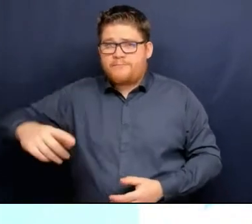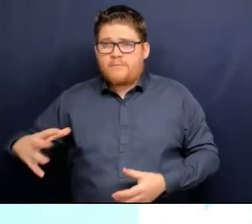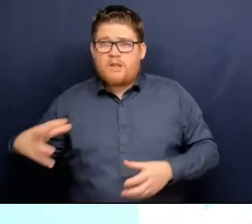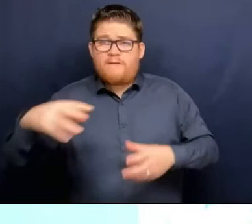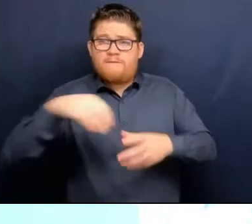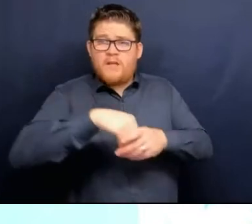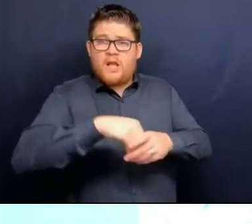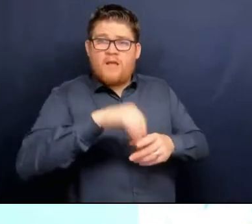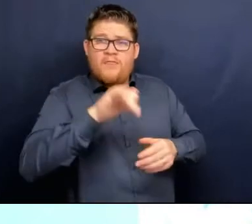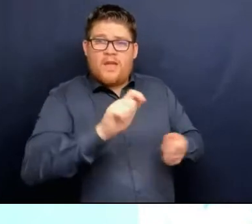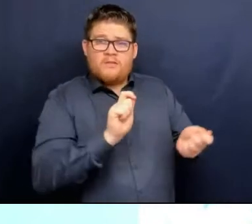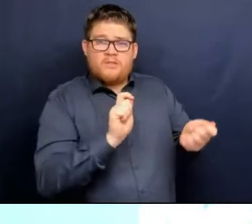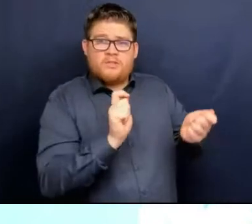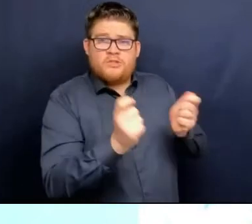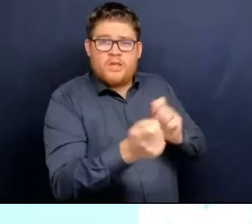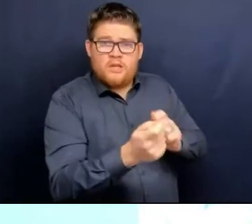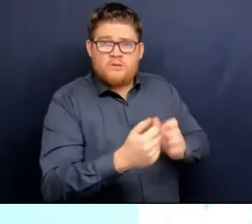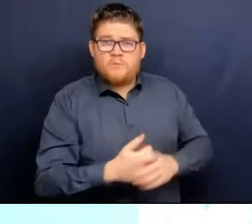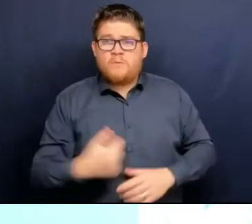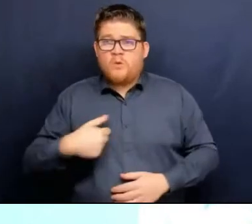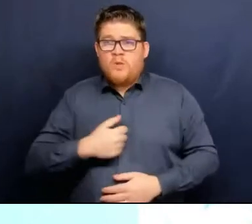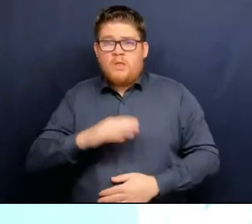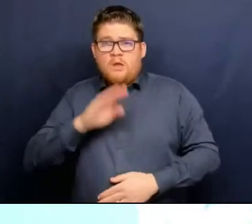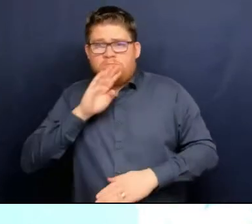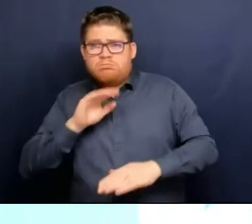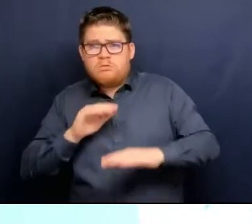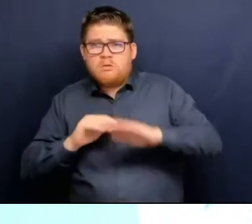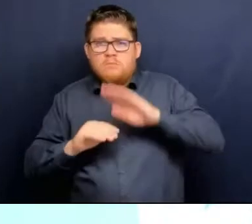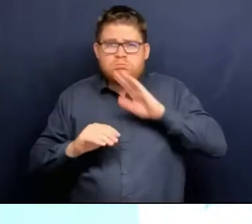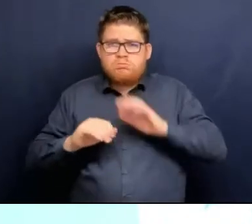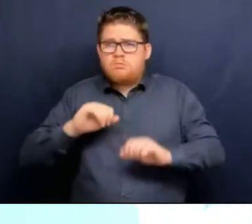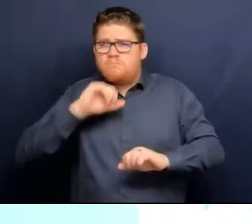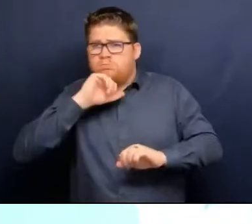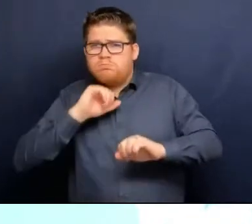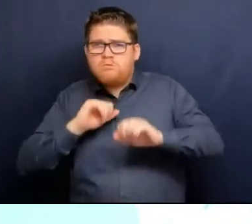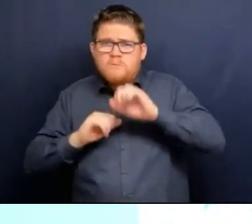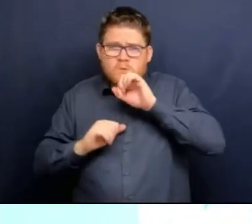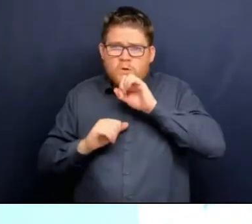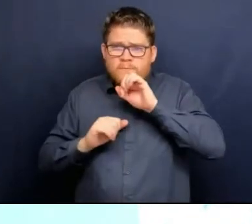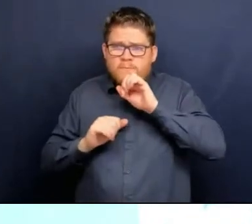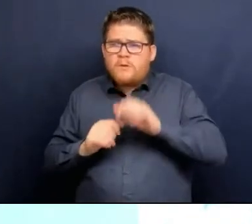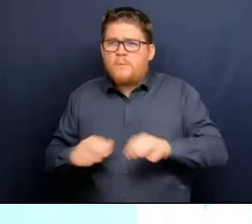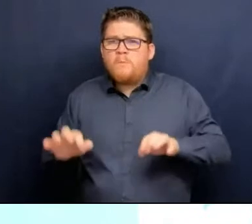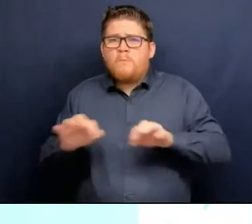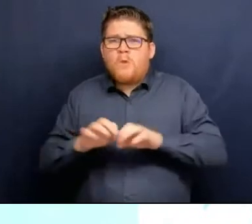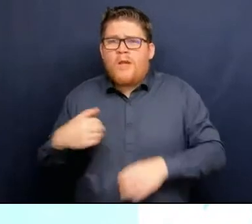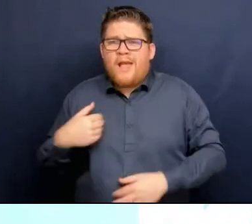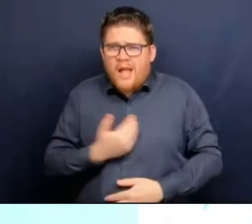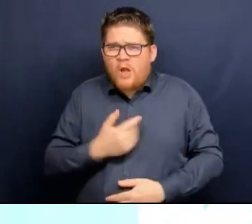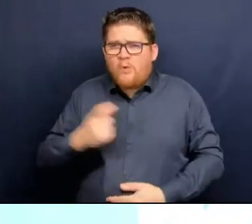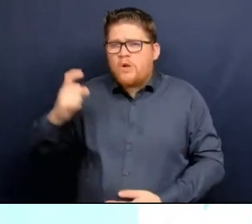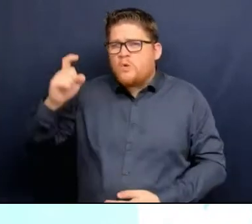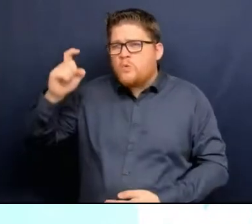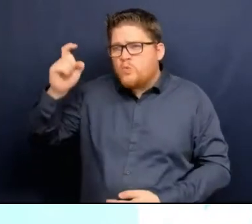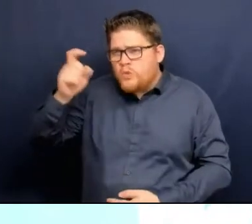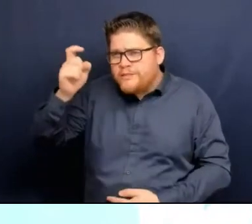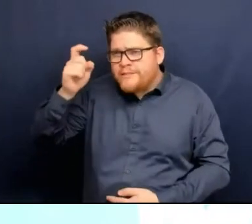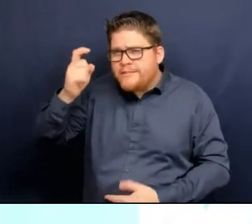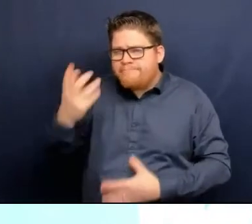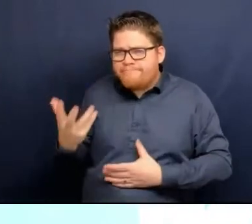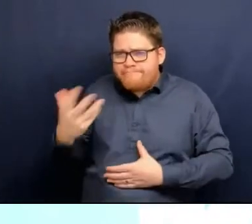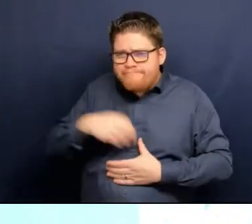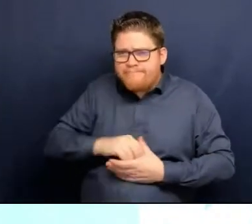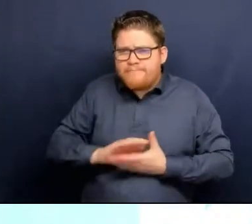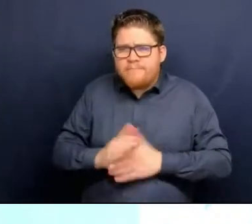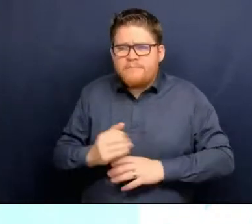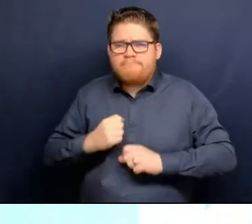challenges of our generation with integrity, wisdom, and love, we must all work together. You